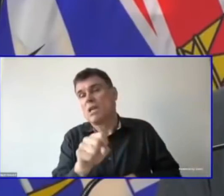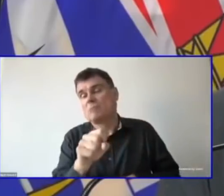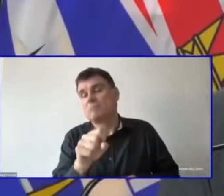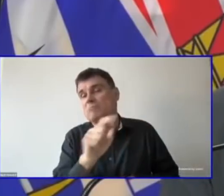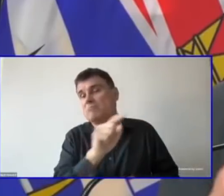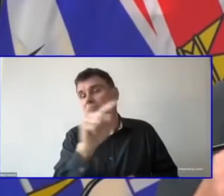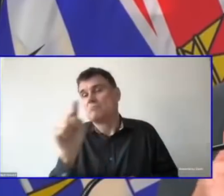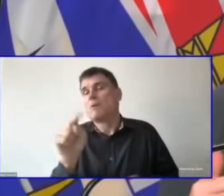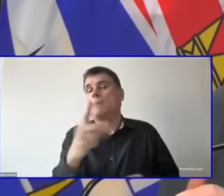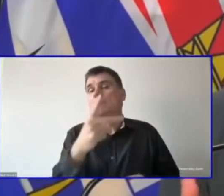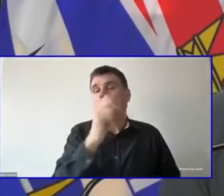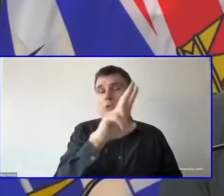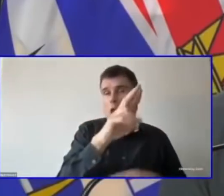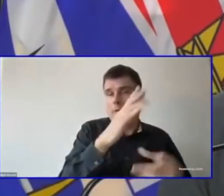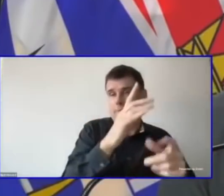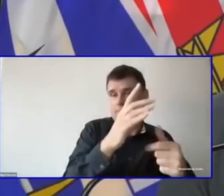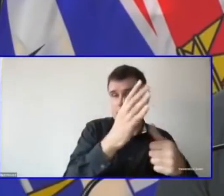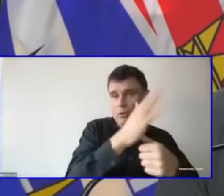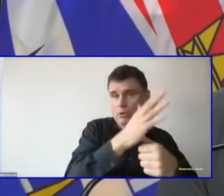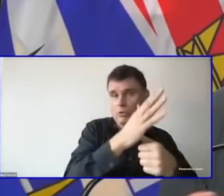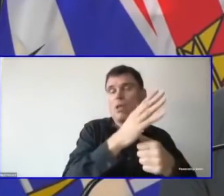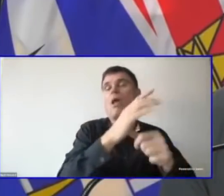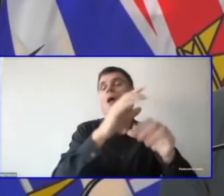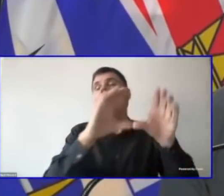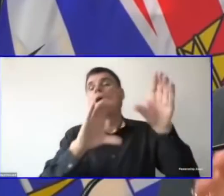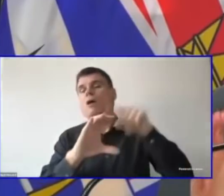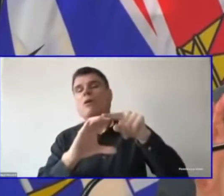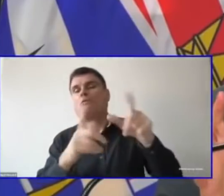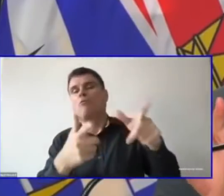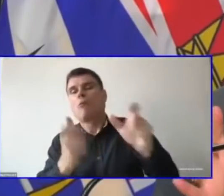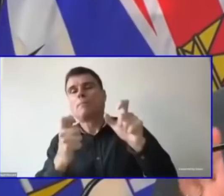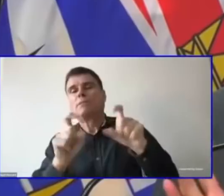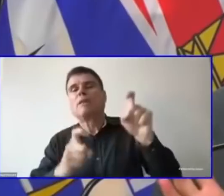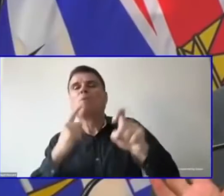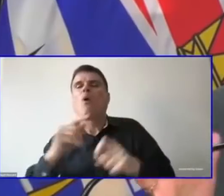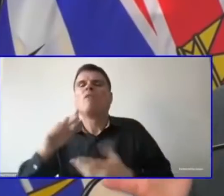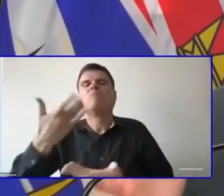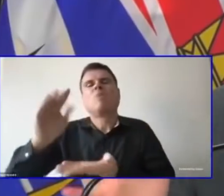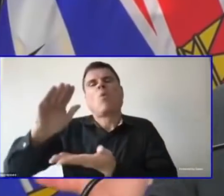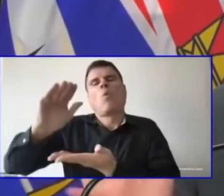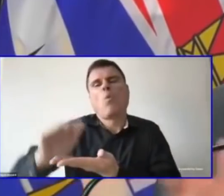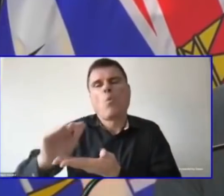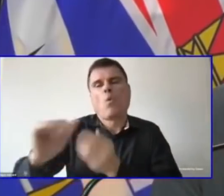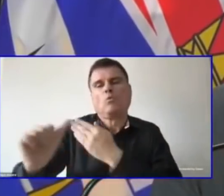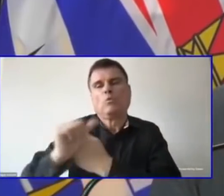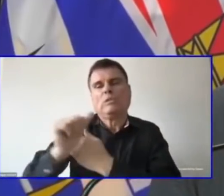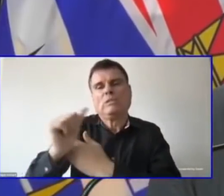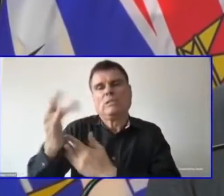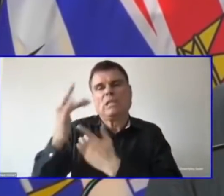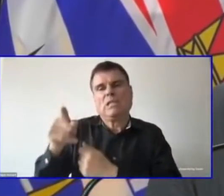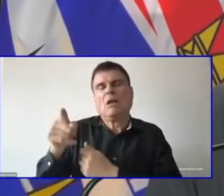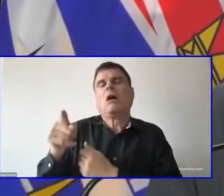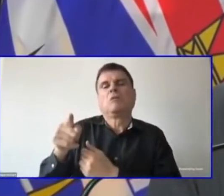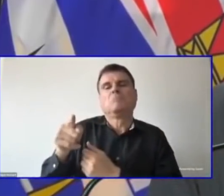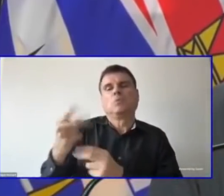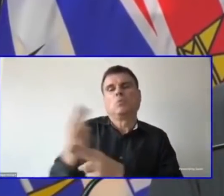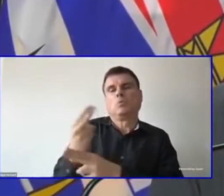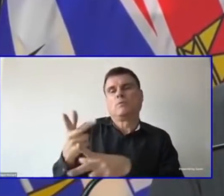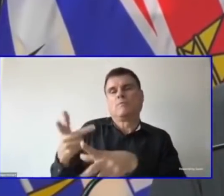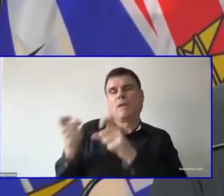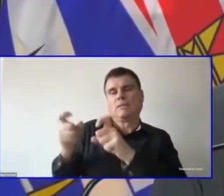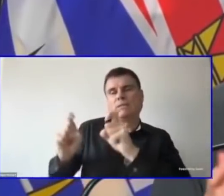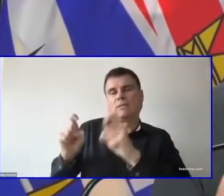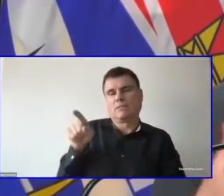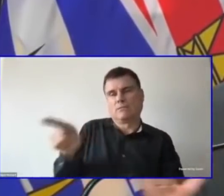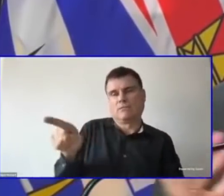people who are at lower risk of having more severe illness. And so our rapid testing is able to support people who